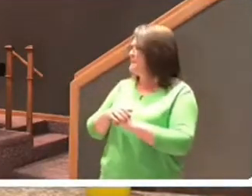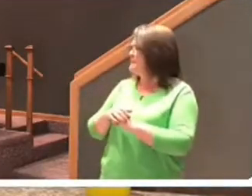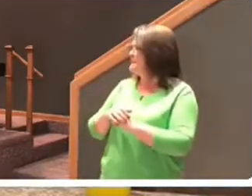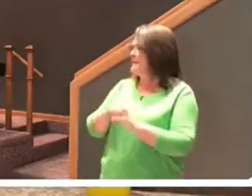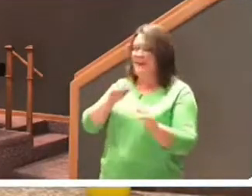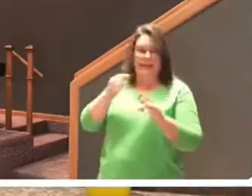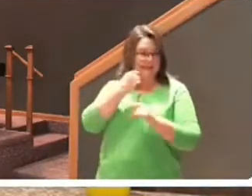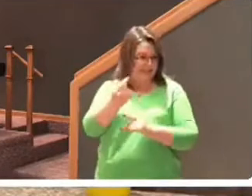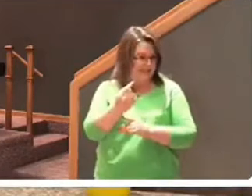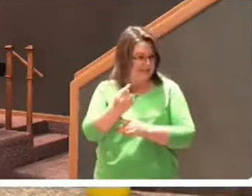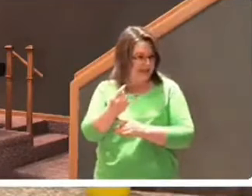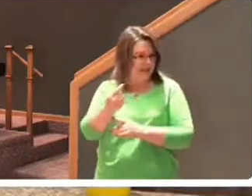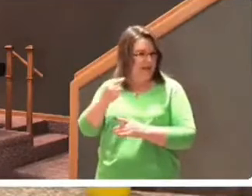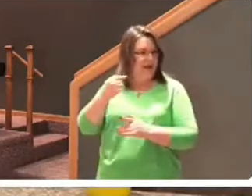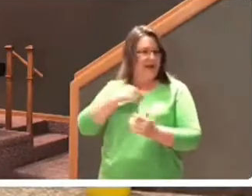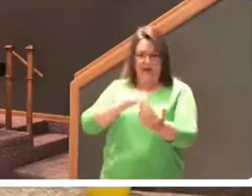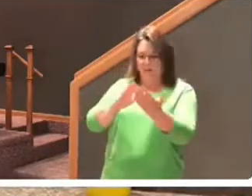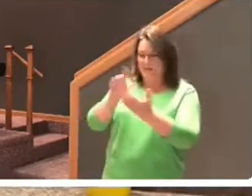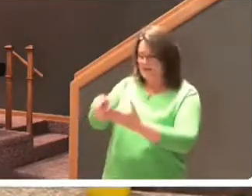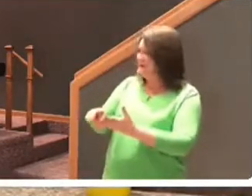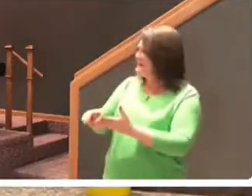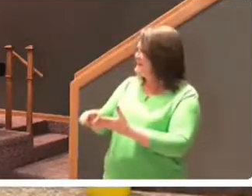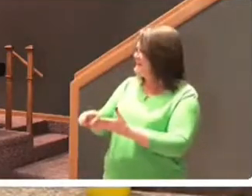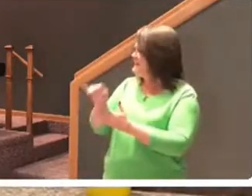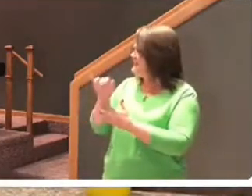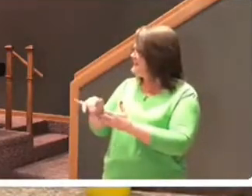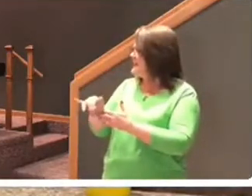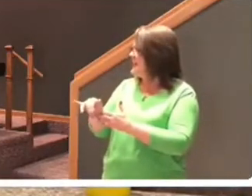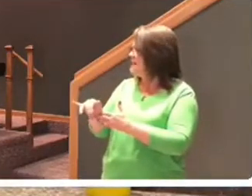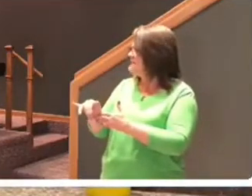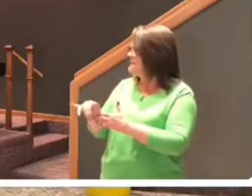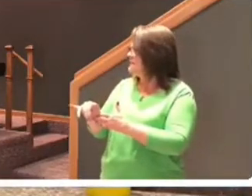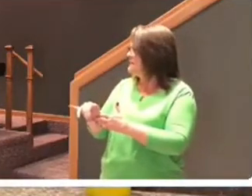As I said, I'm facing a need that